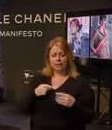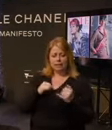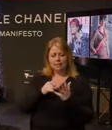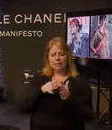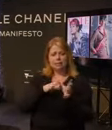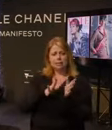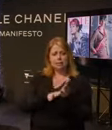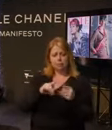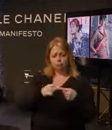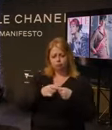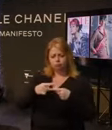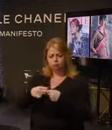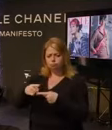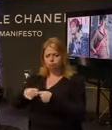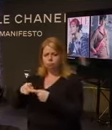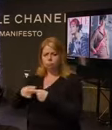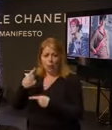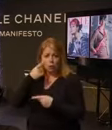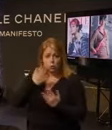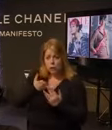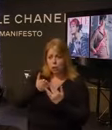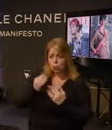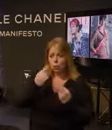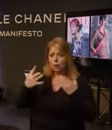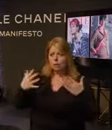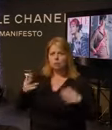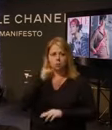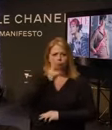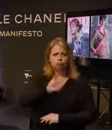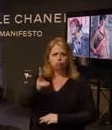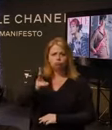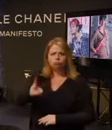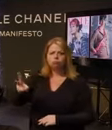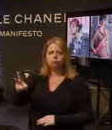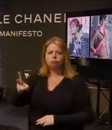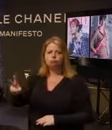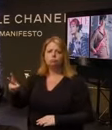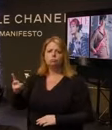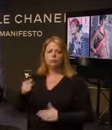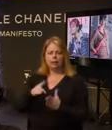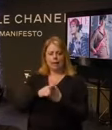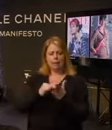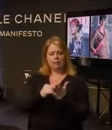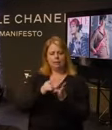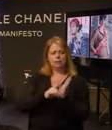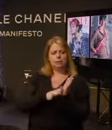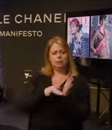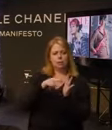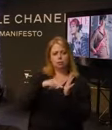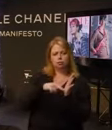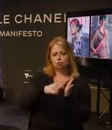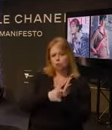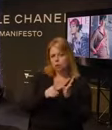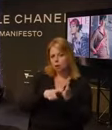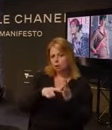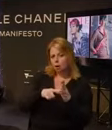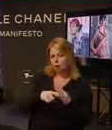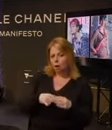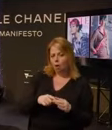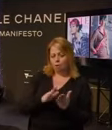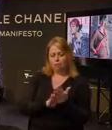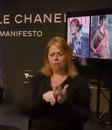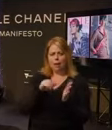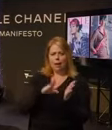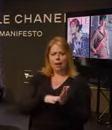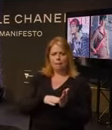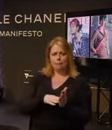then see throughout the exhibition as a recurring theme, and the asymmetry of her hems that just hang so beautifully. And